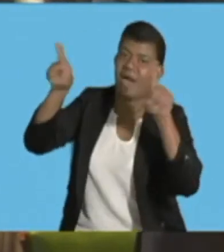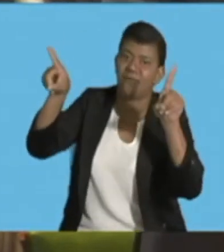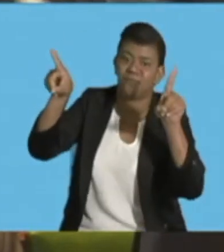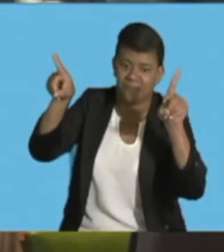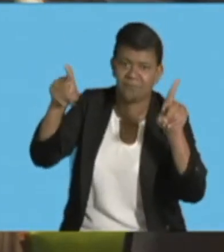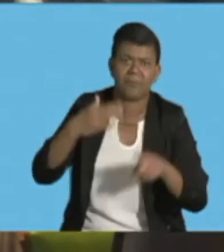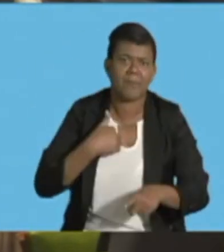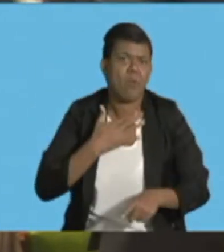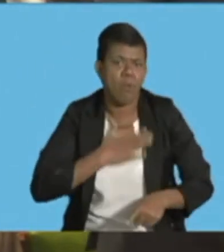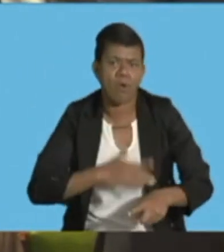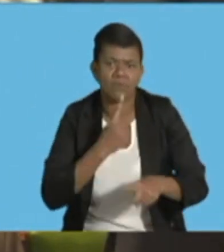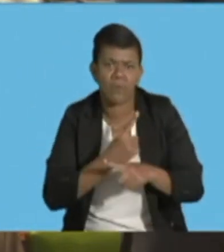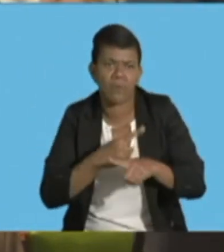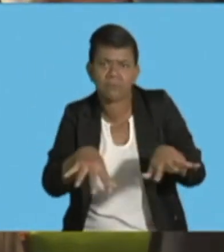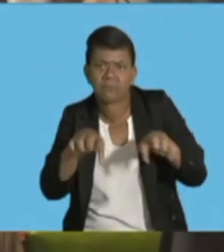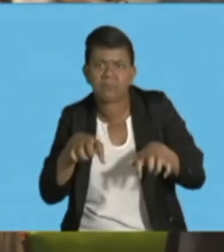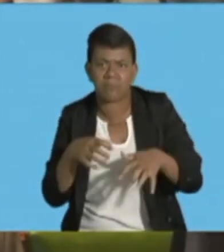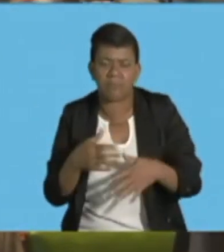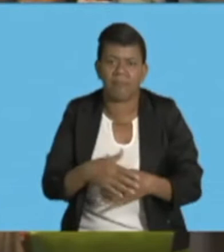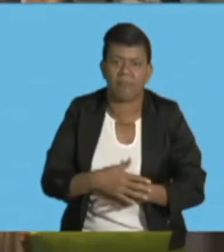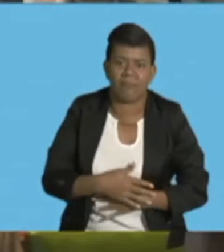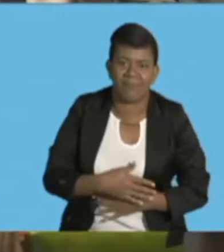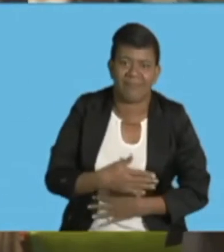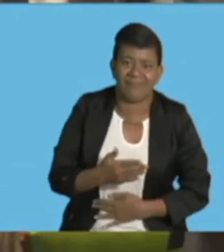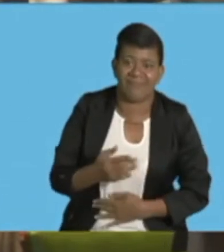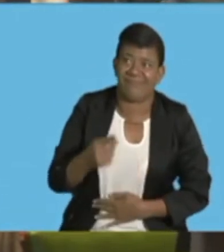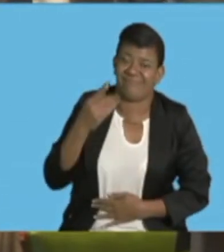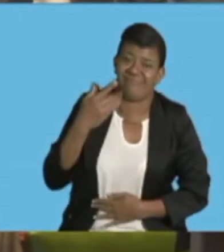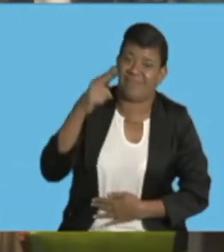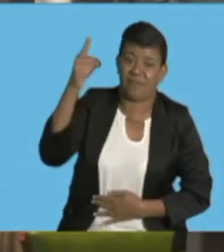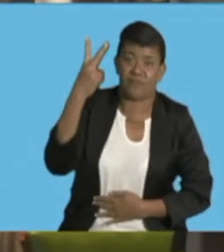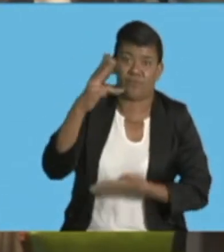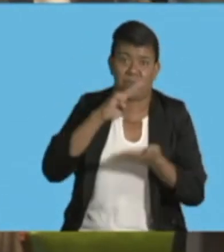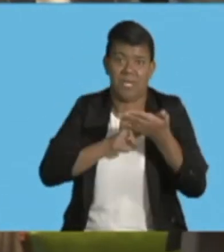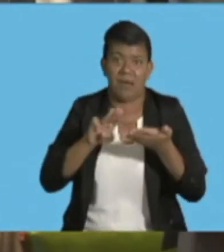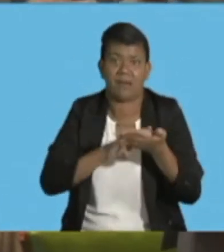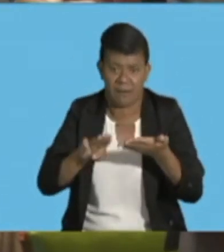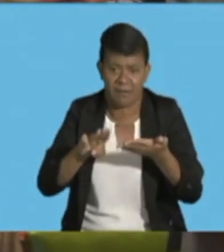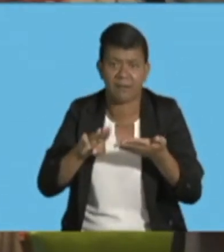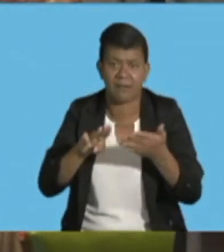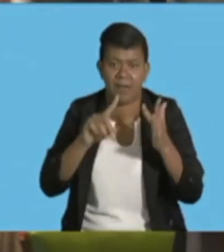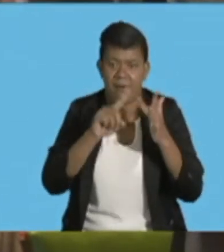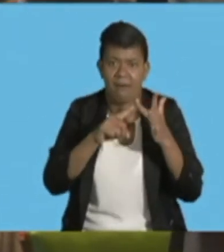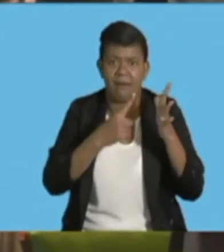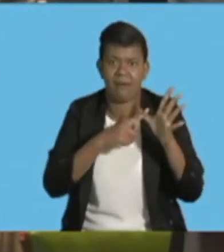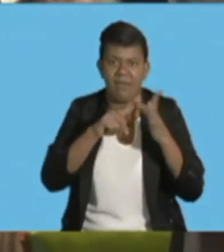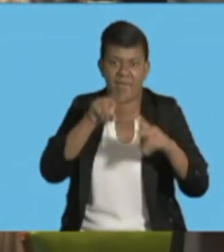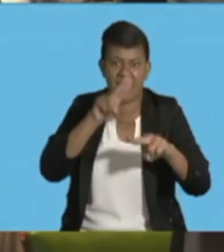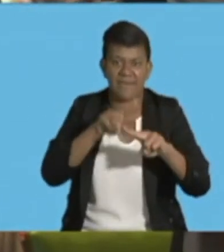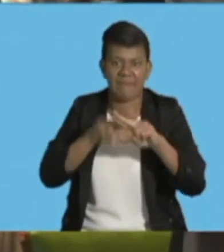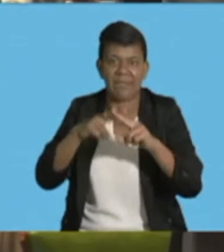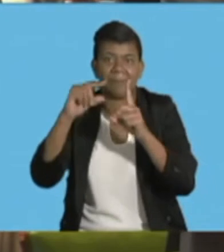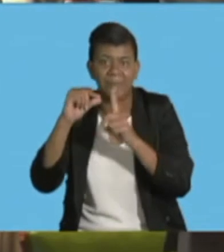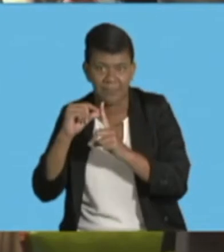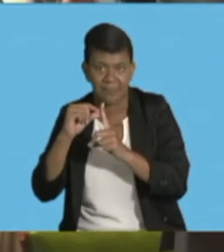ADB forum, but Australians have announced a $2 billion, what they call AIFFP, Australian Infrastructure Finance